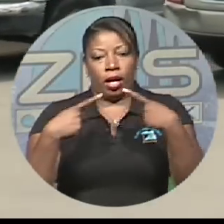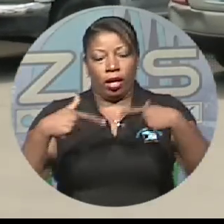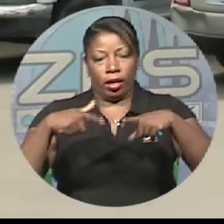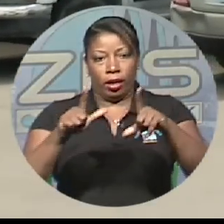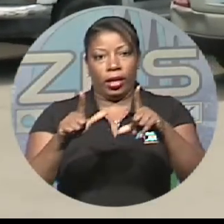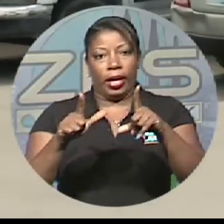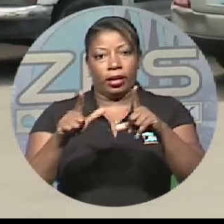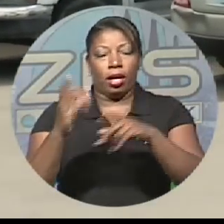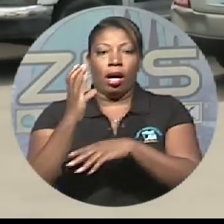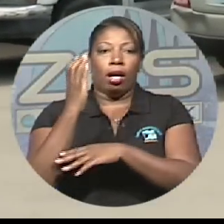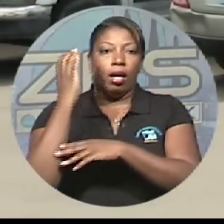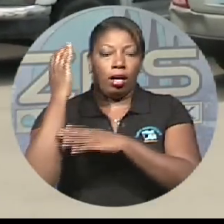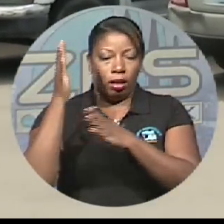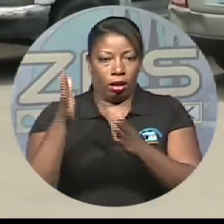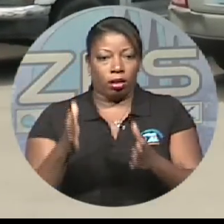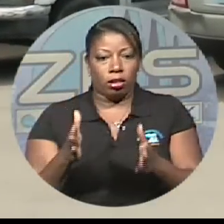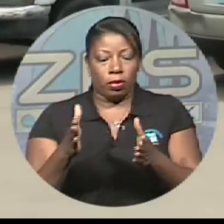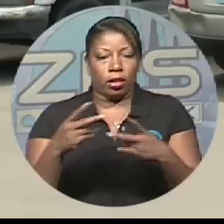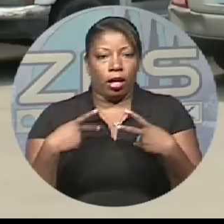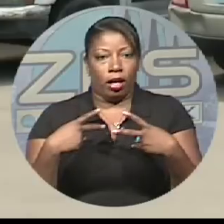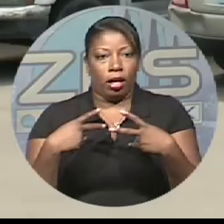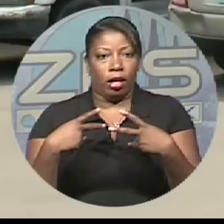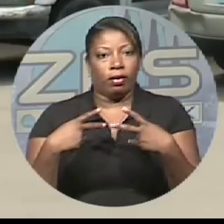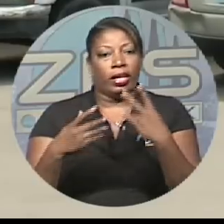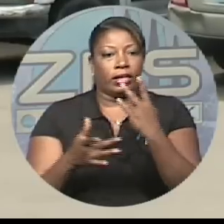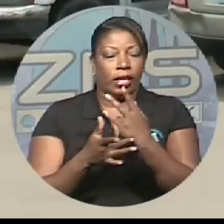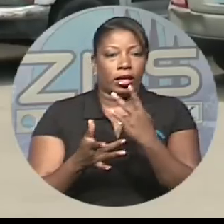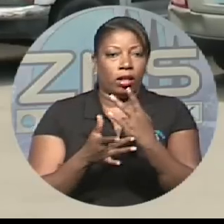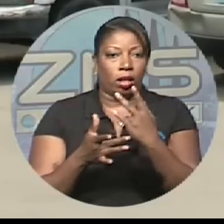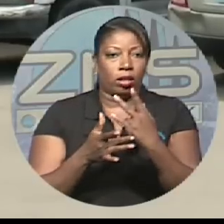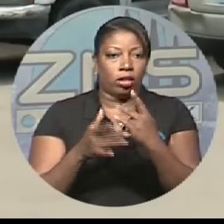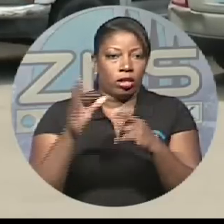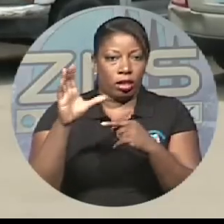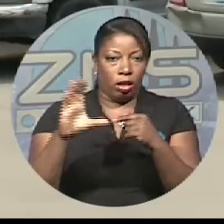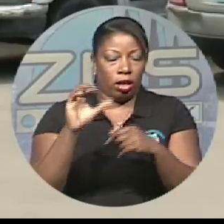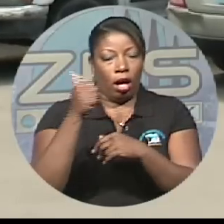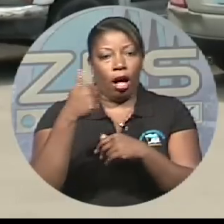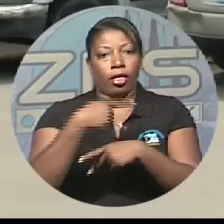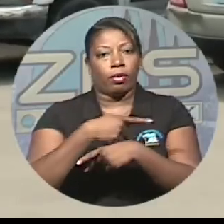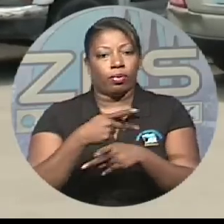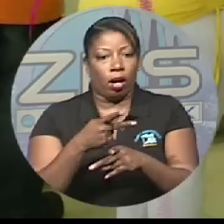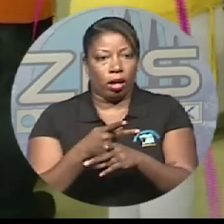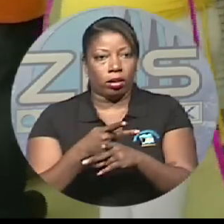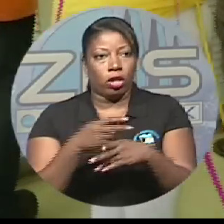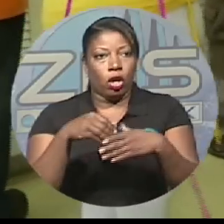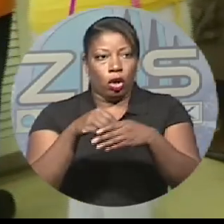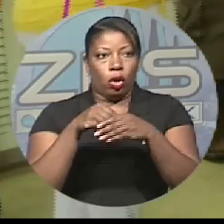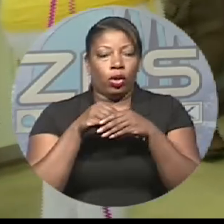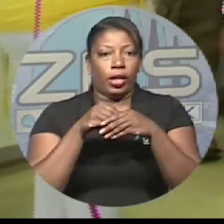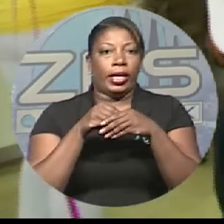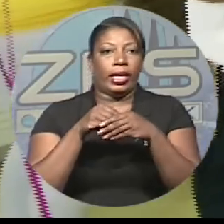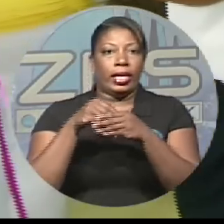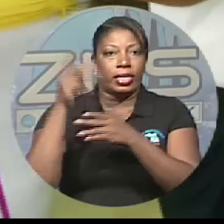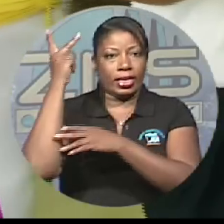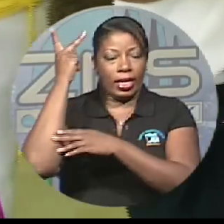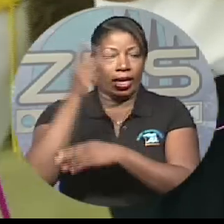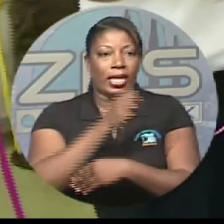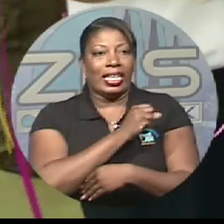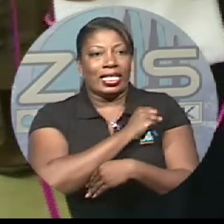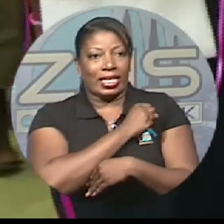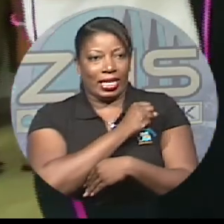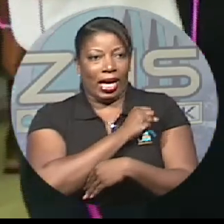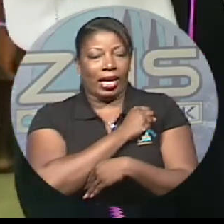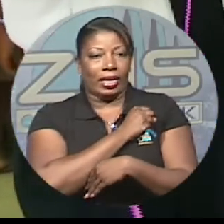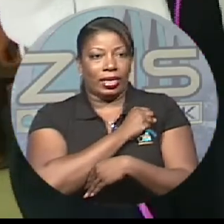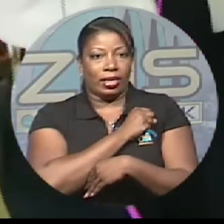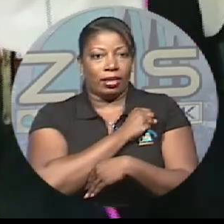to access the latest in cellular technology and other products. Owner of the new franchise is Keith Sands. He says the process to lease went